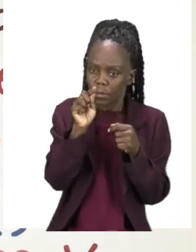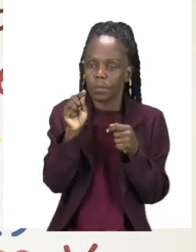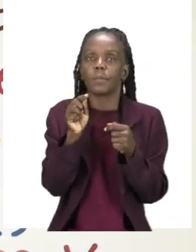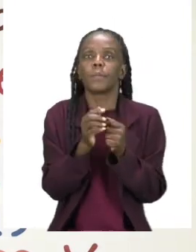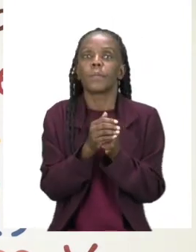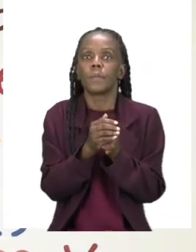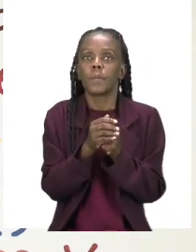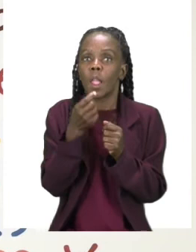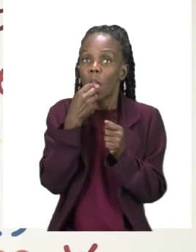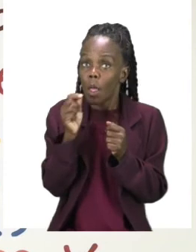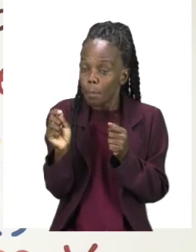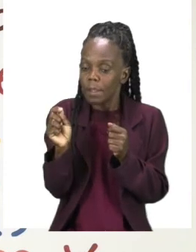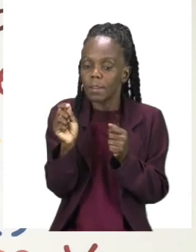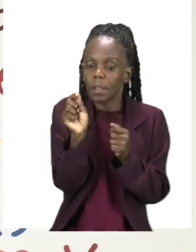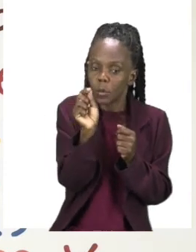go